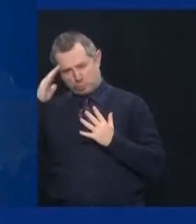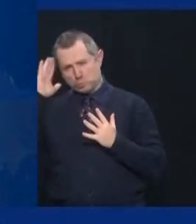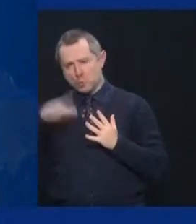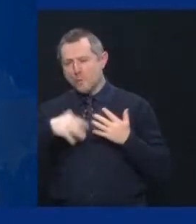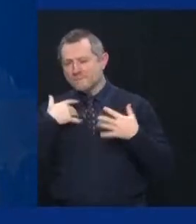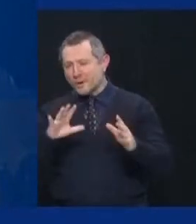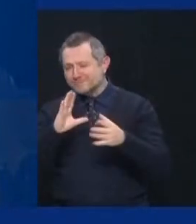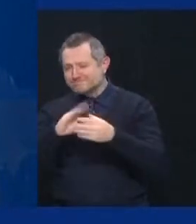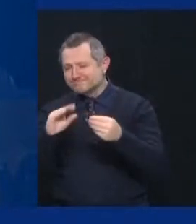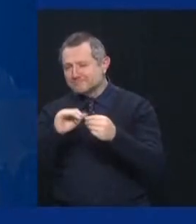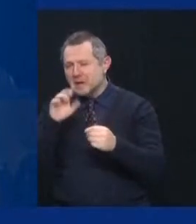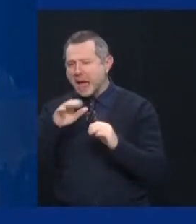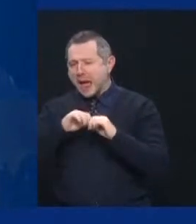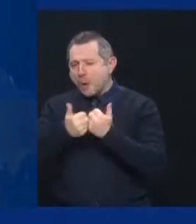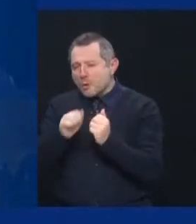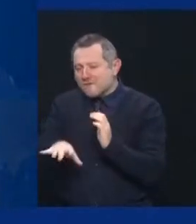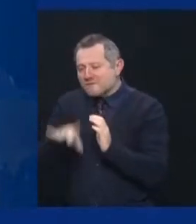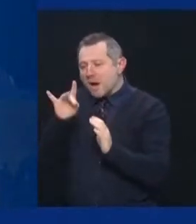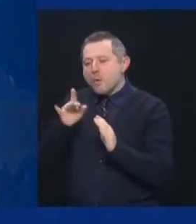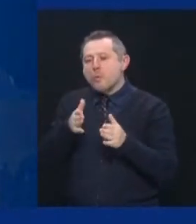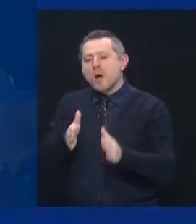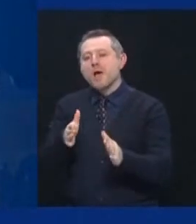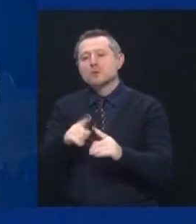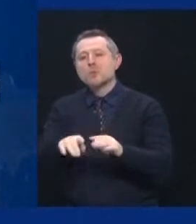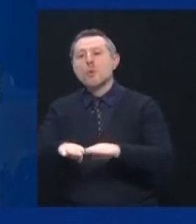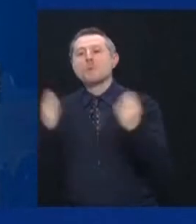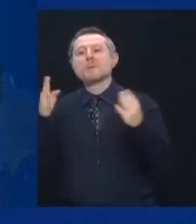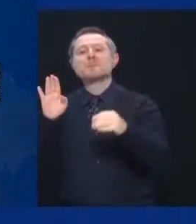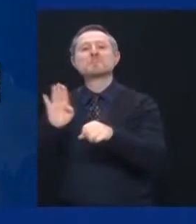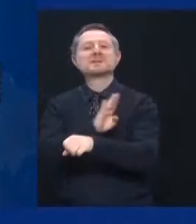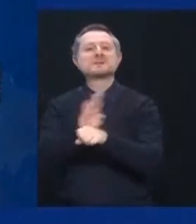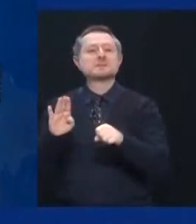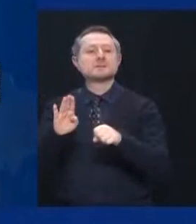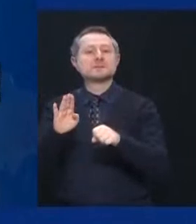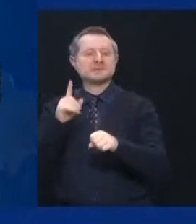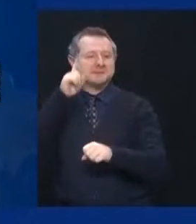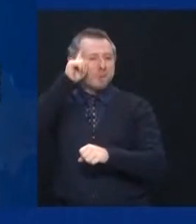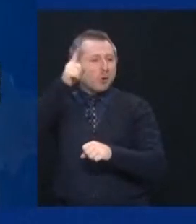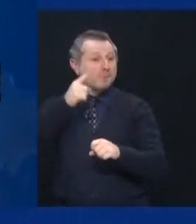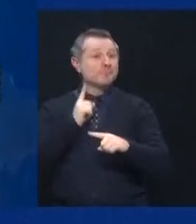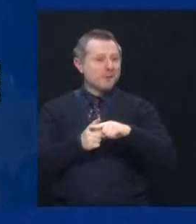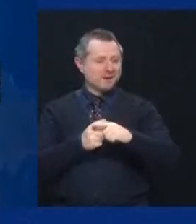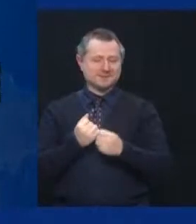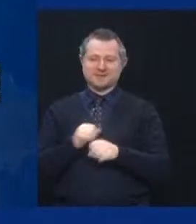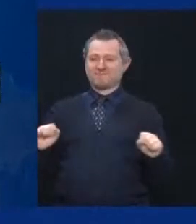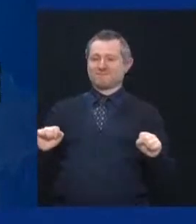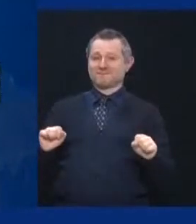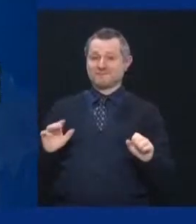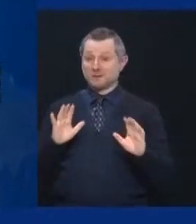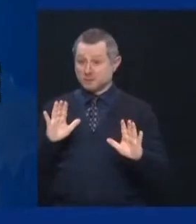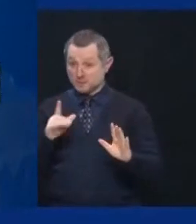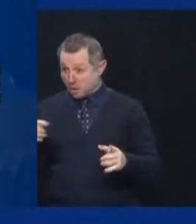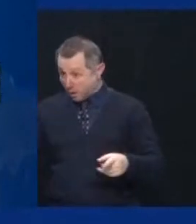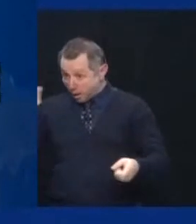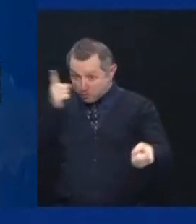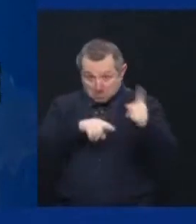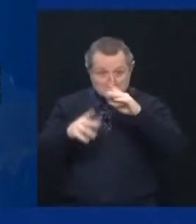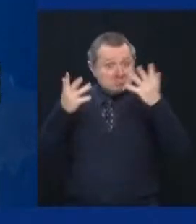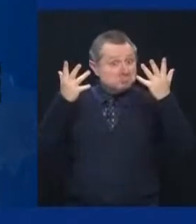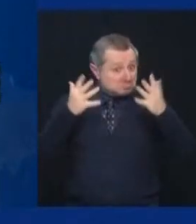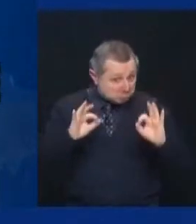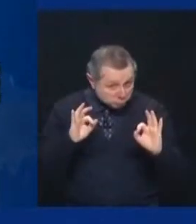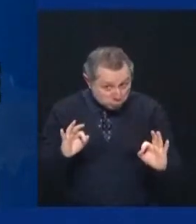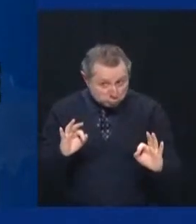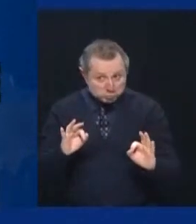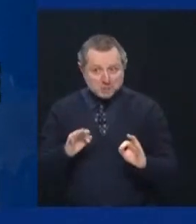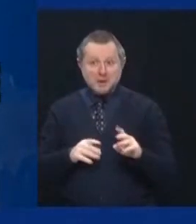to reopen businesses smartly and safely. The agreement with the Department of